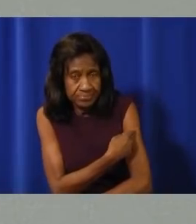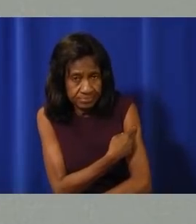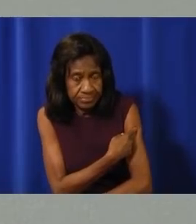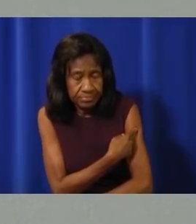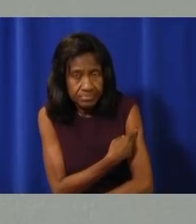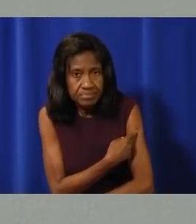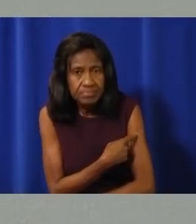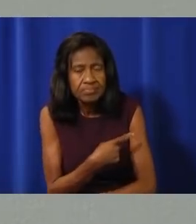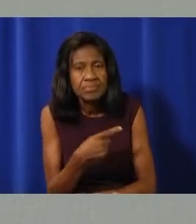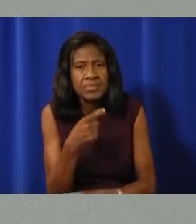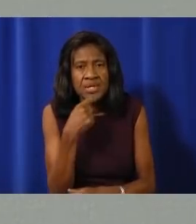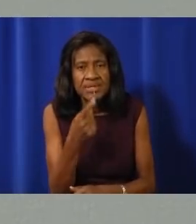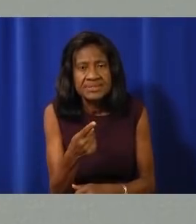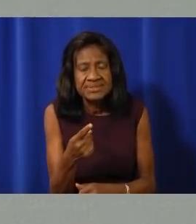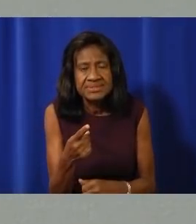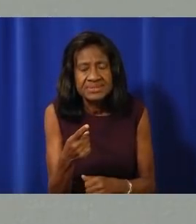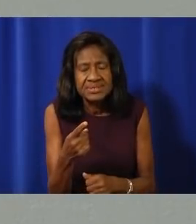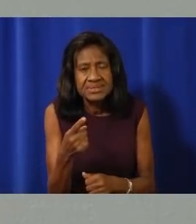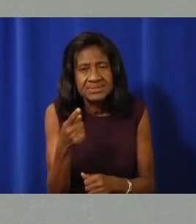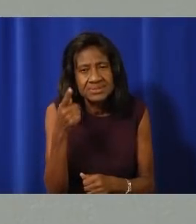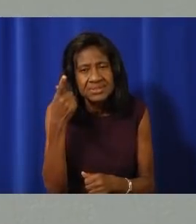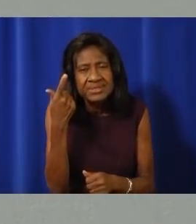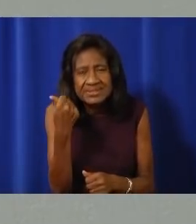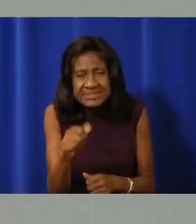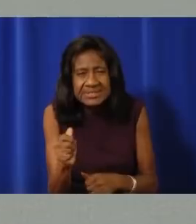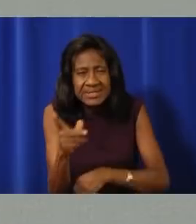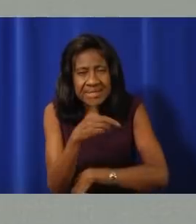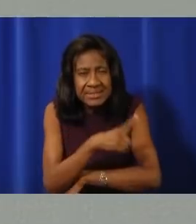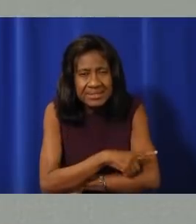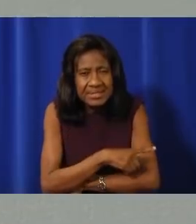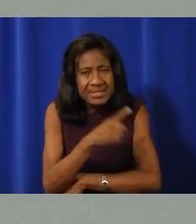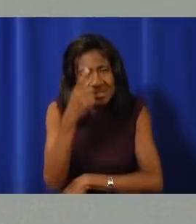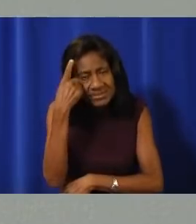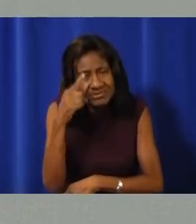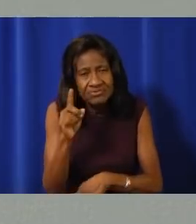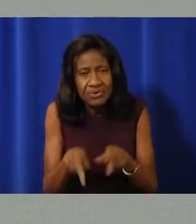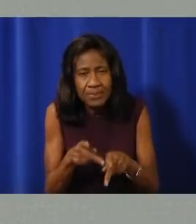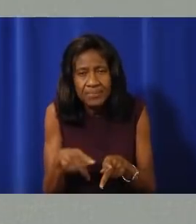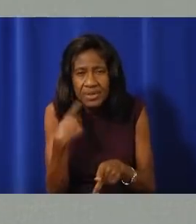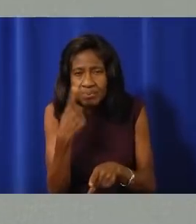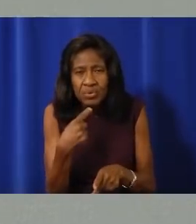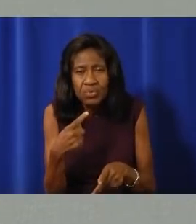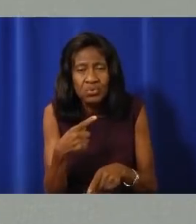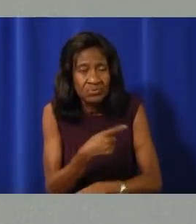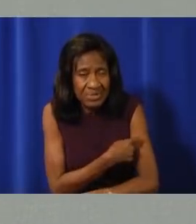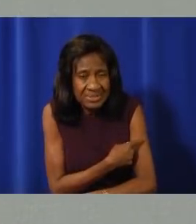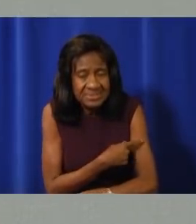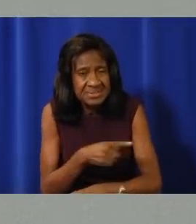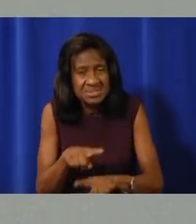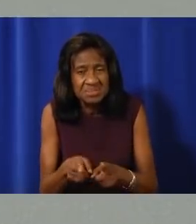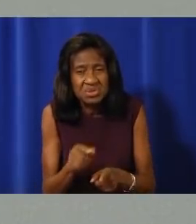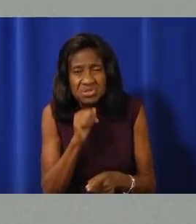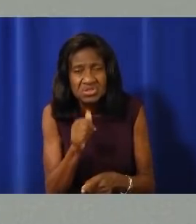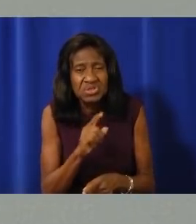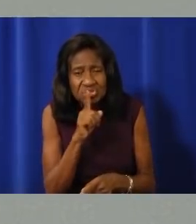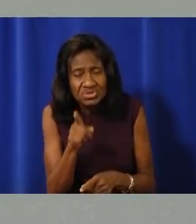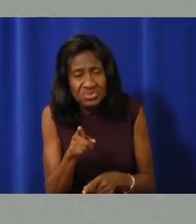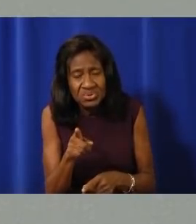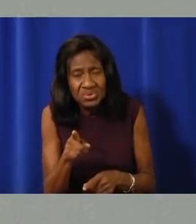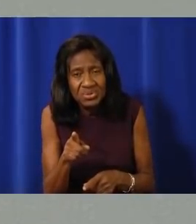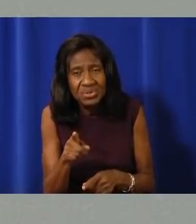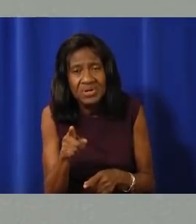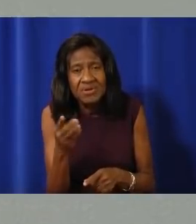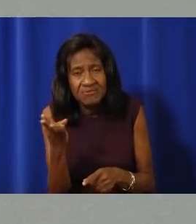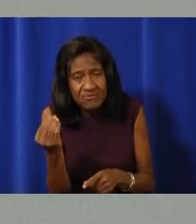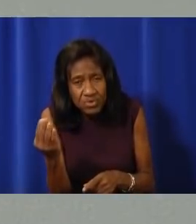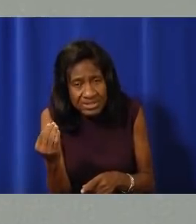for those who are vaccinated but unverified will remain, and 14 days for those who